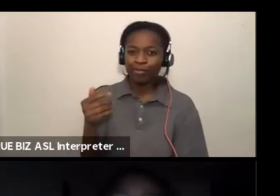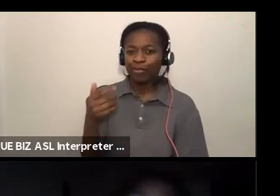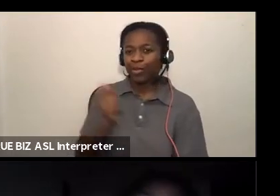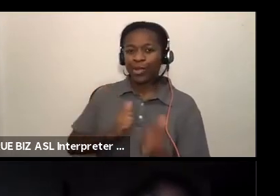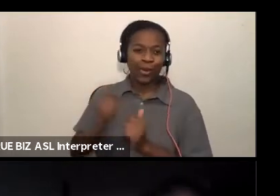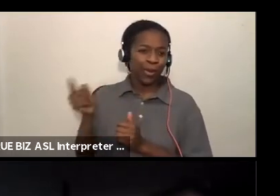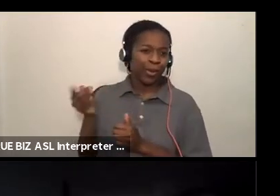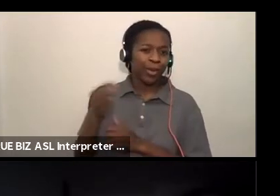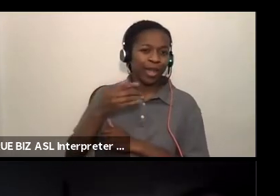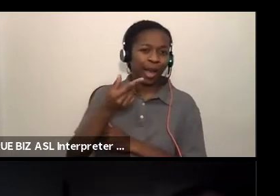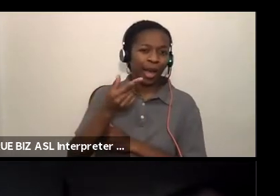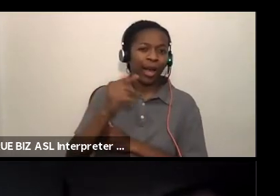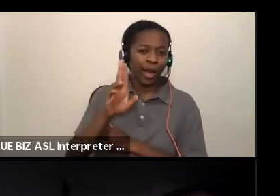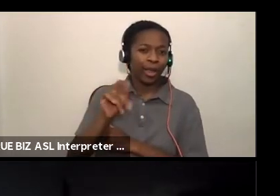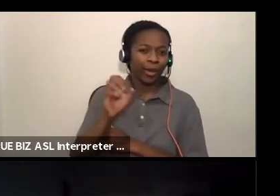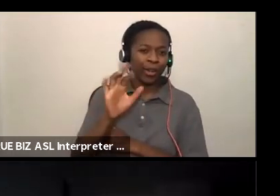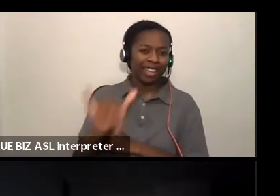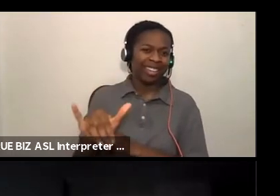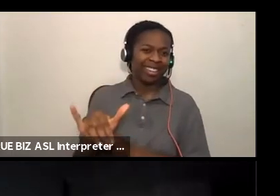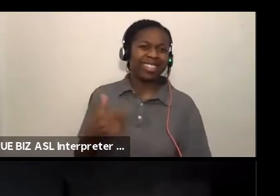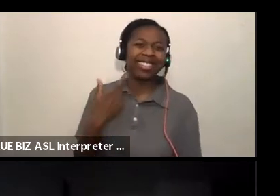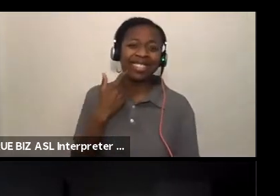You know what I mean? Like,